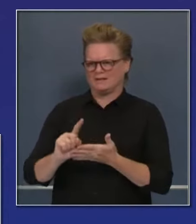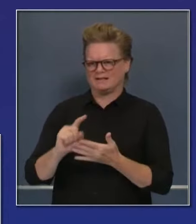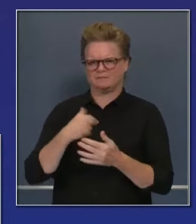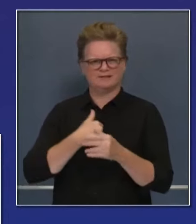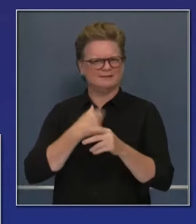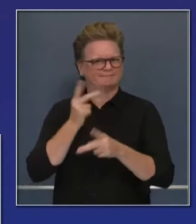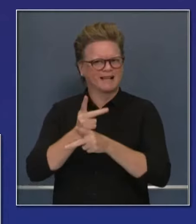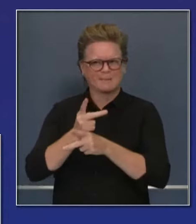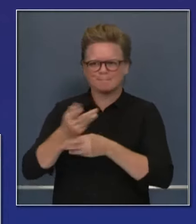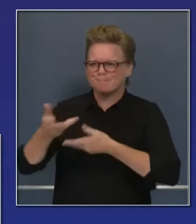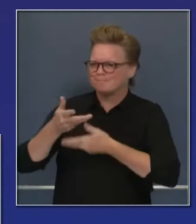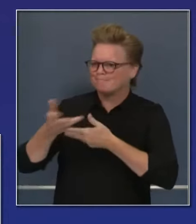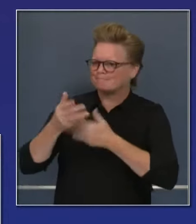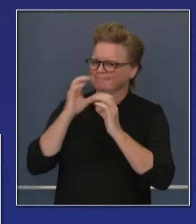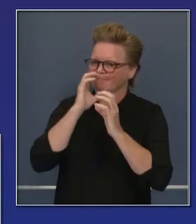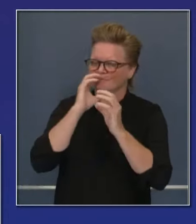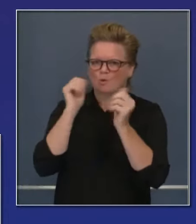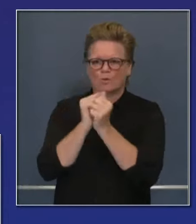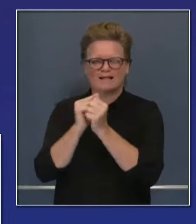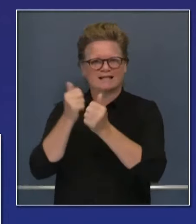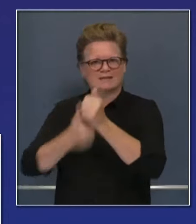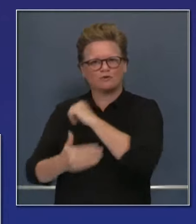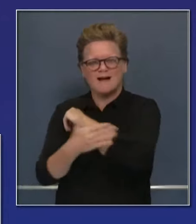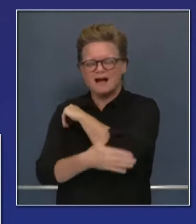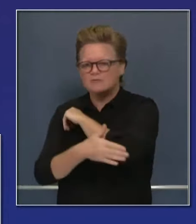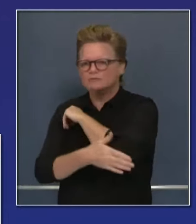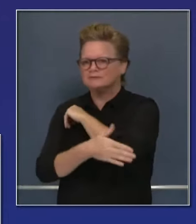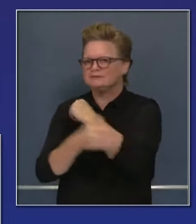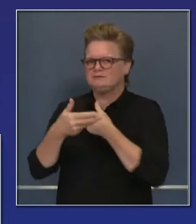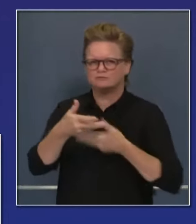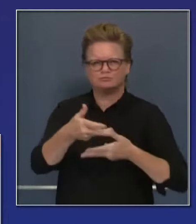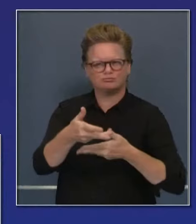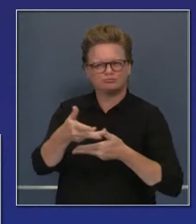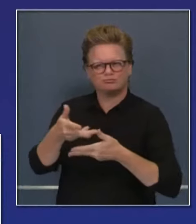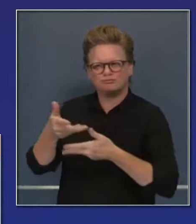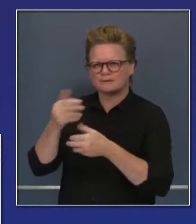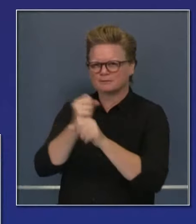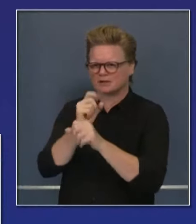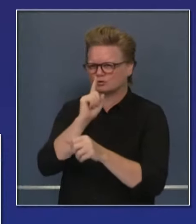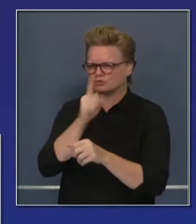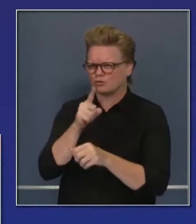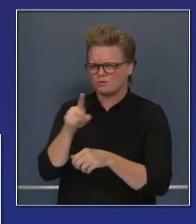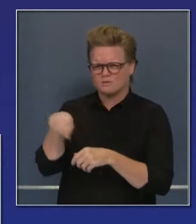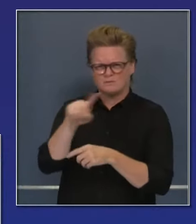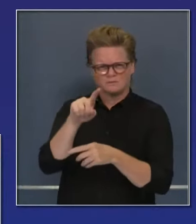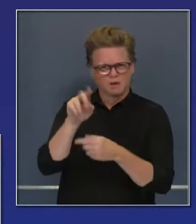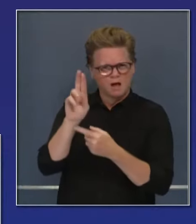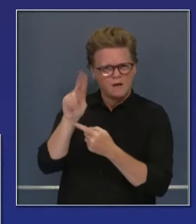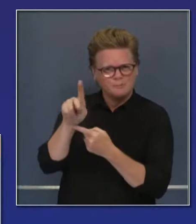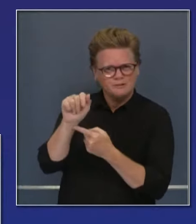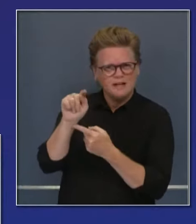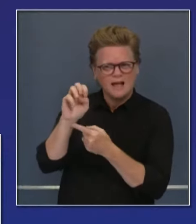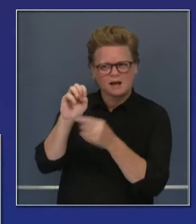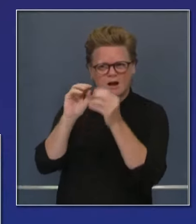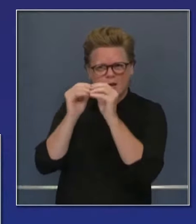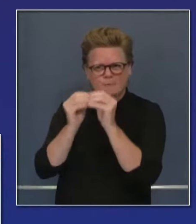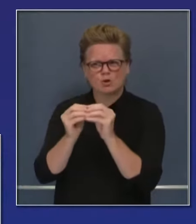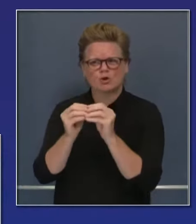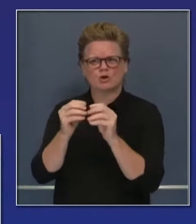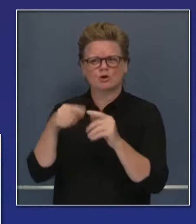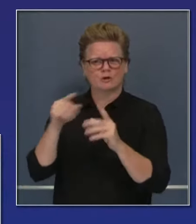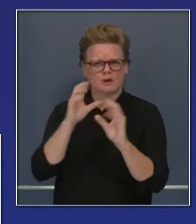both at the health level and in other leadership roles, to ensure that we're updating these data and communicating